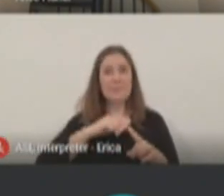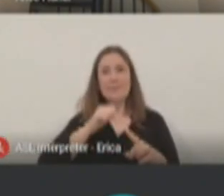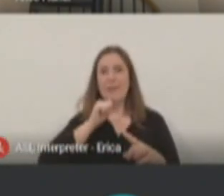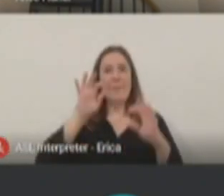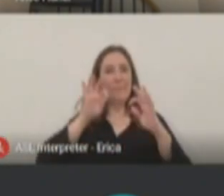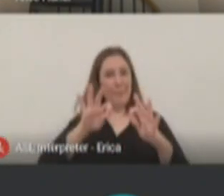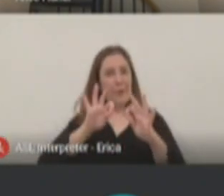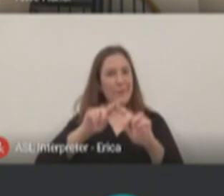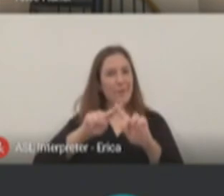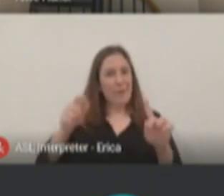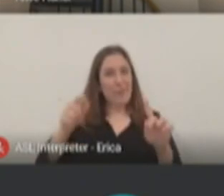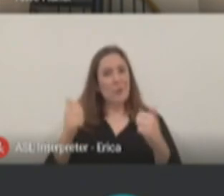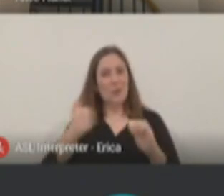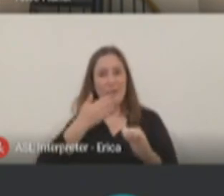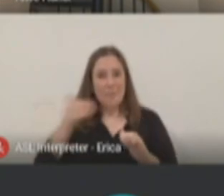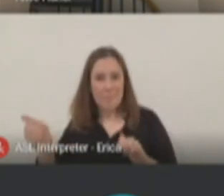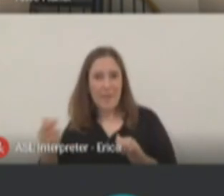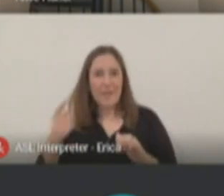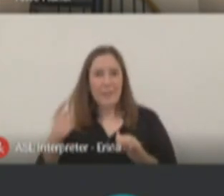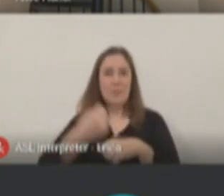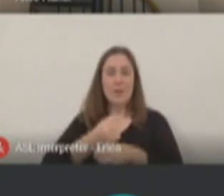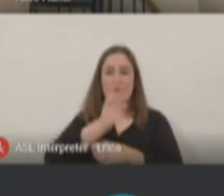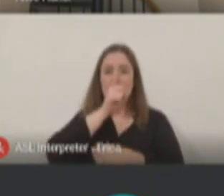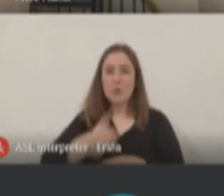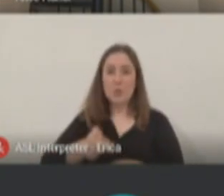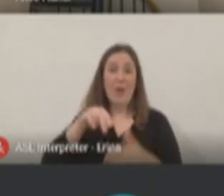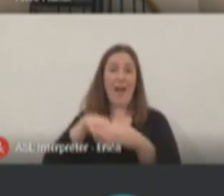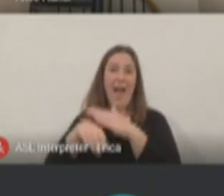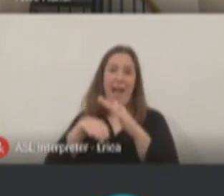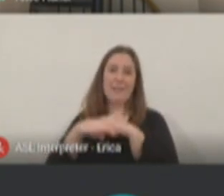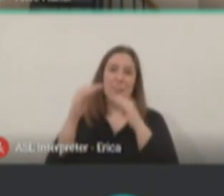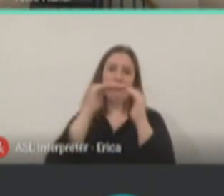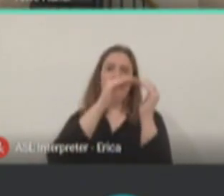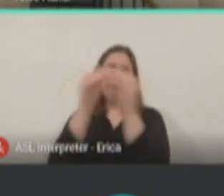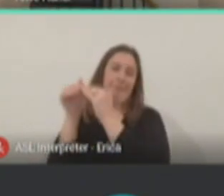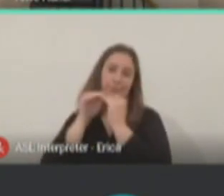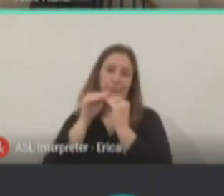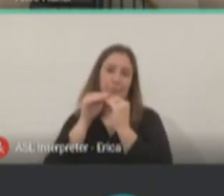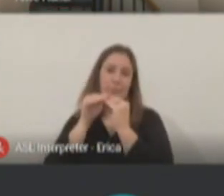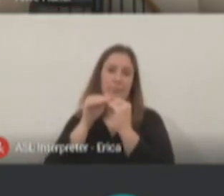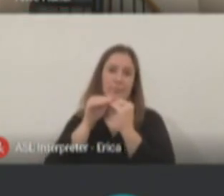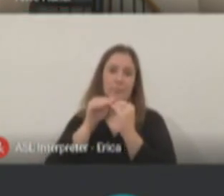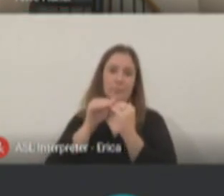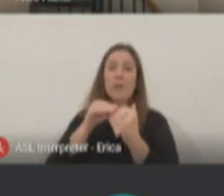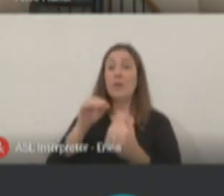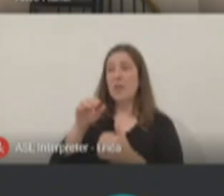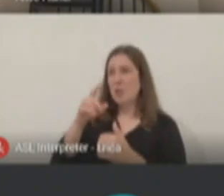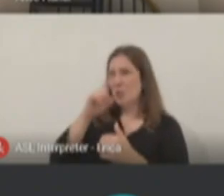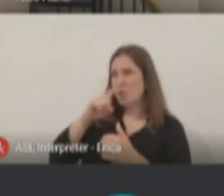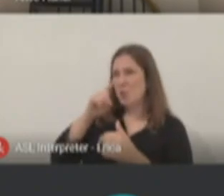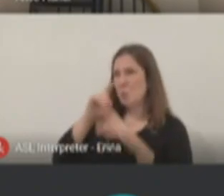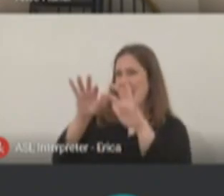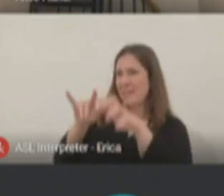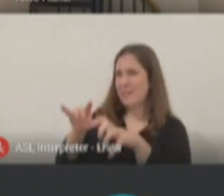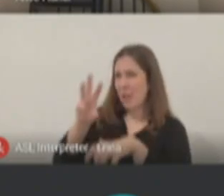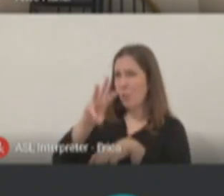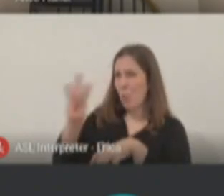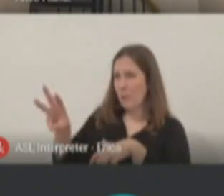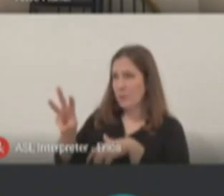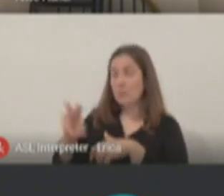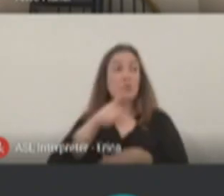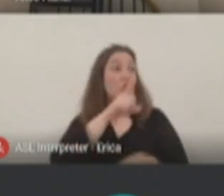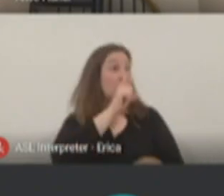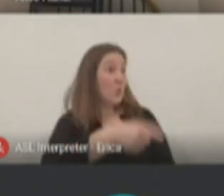best, to make strides here. So now, could you put your website in the chat? Yeah.